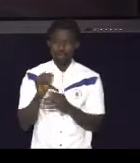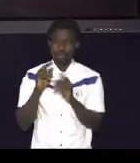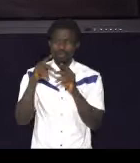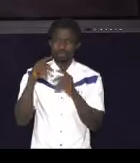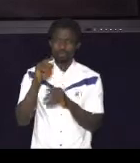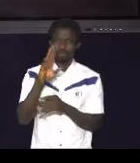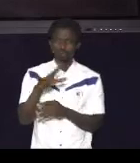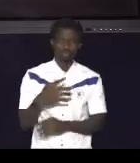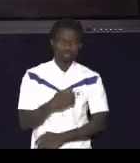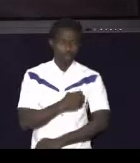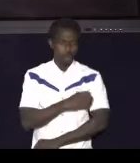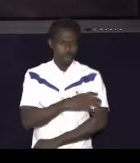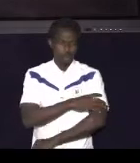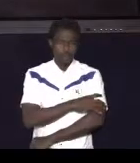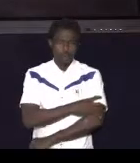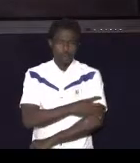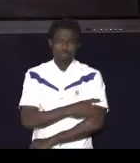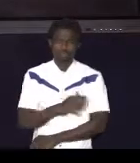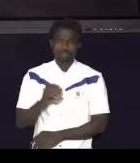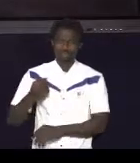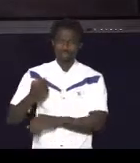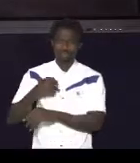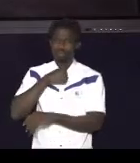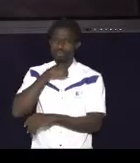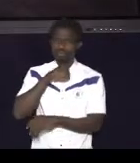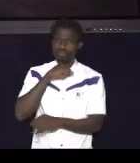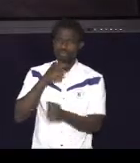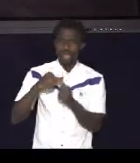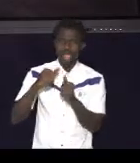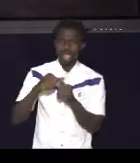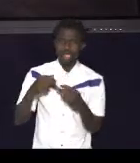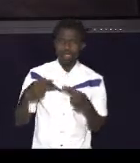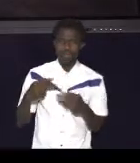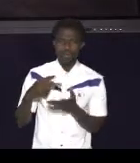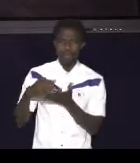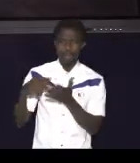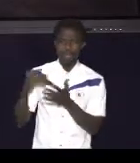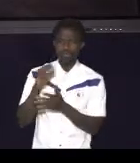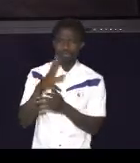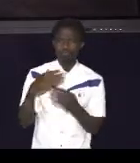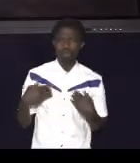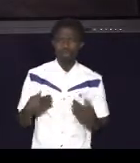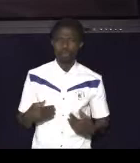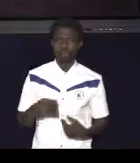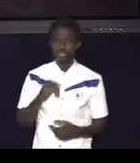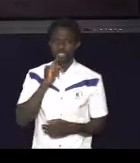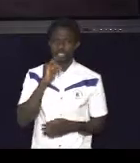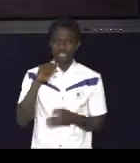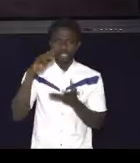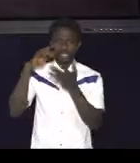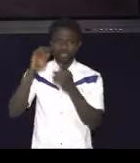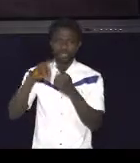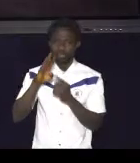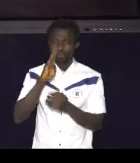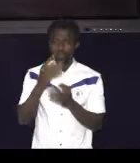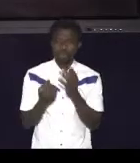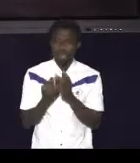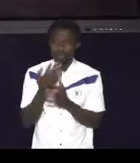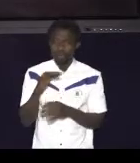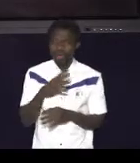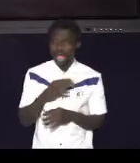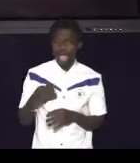your muscles, bones, every part of your body is expected to be growing, and we